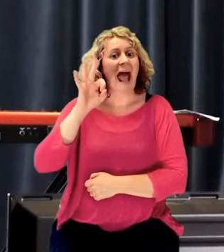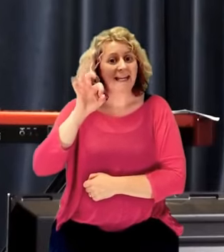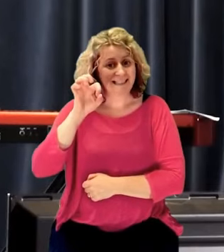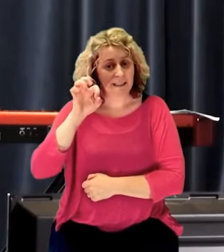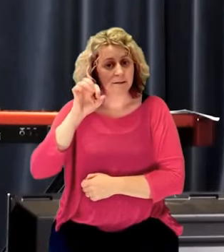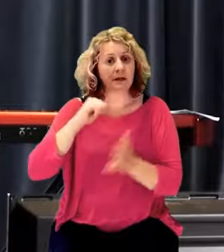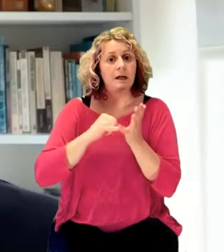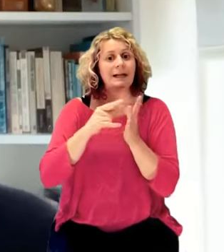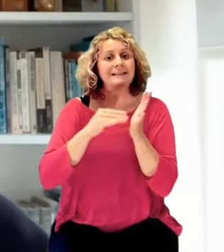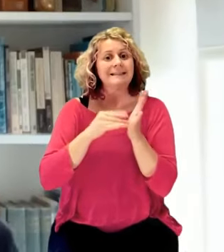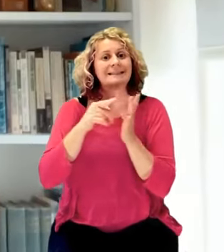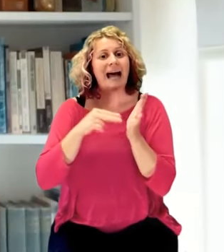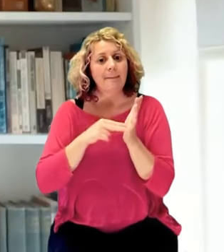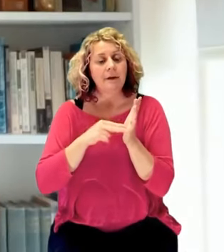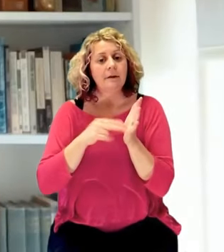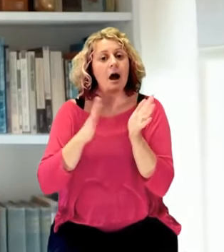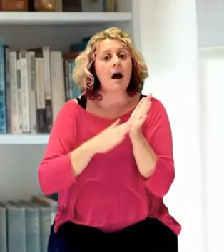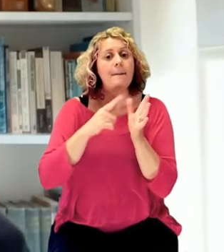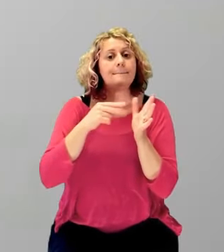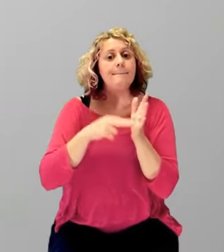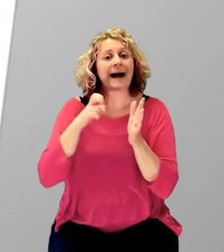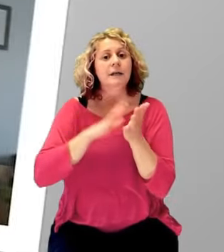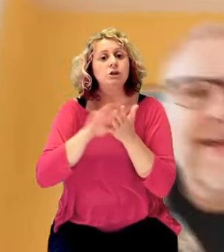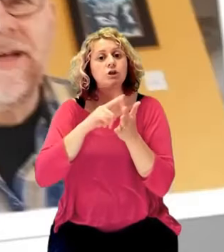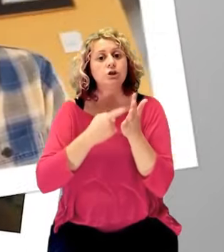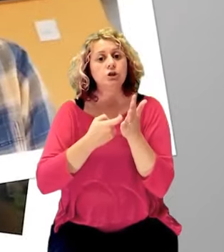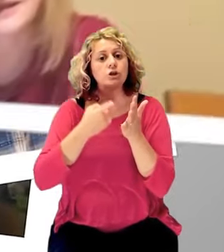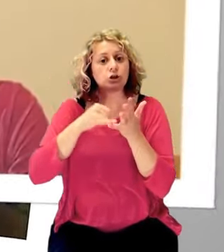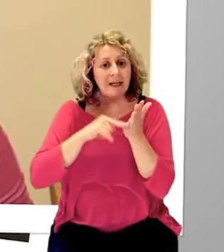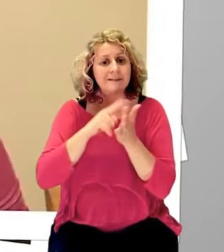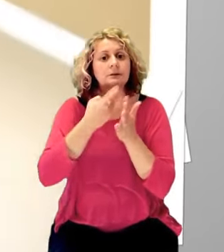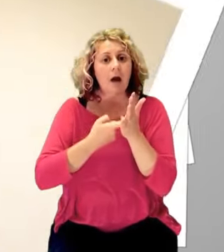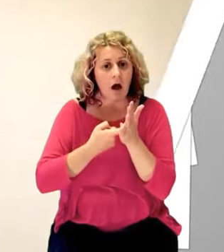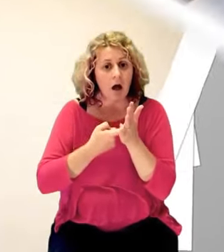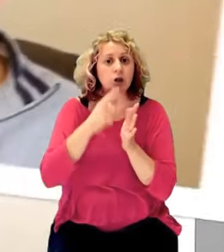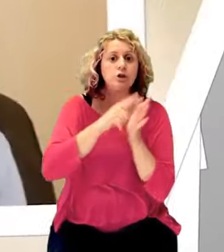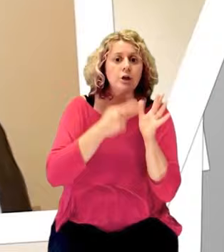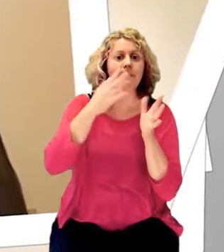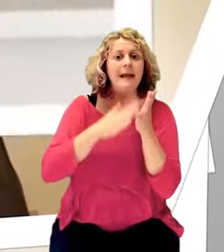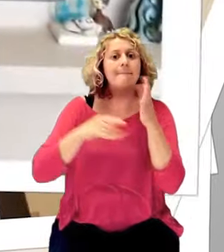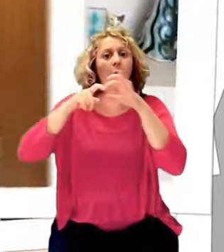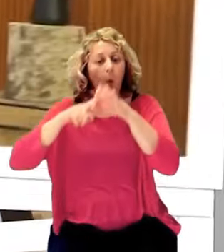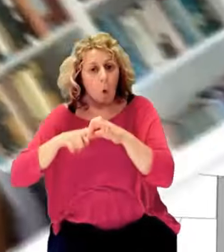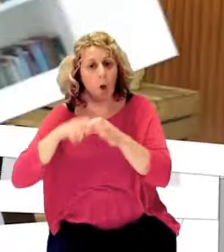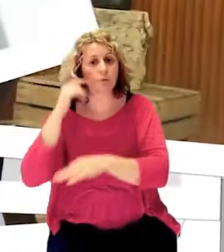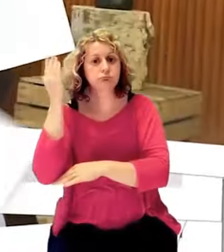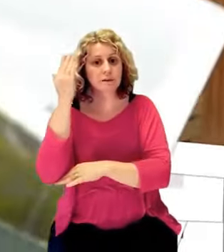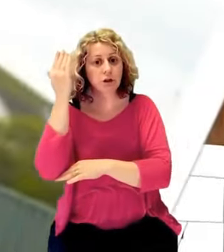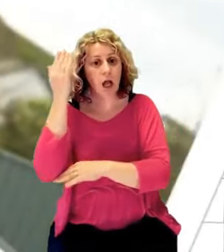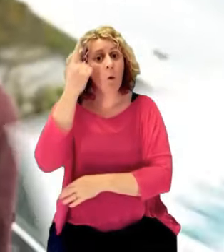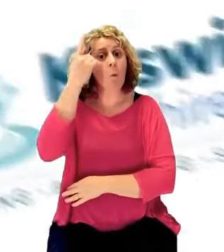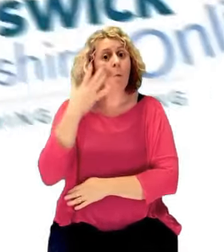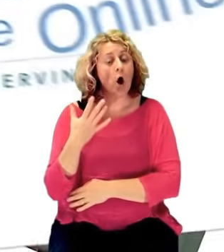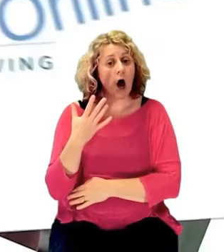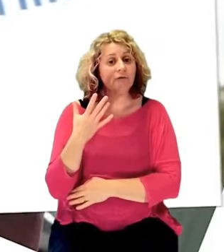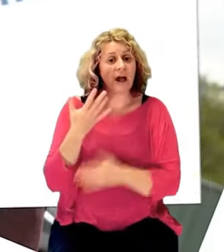Simon Manchester. Peter Maiden preached this year at a one-off online event due to COVID-19. I loved Keswick